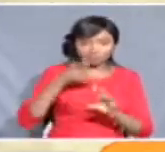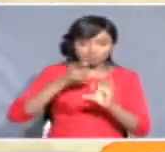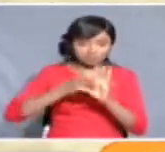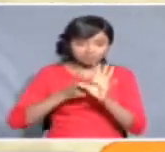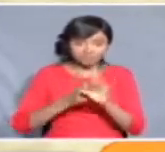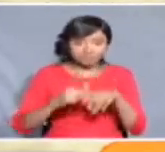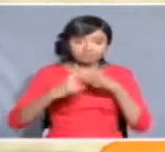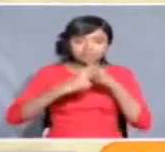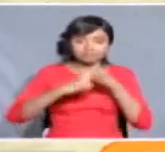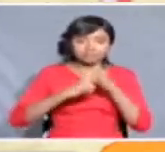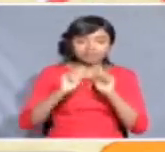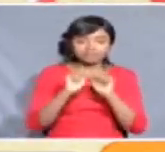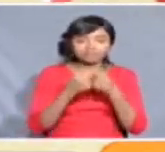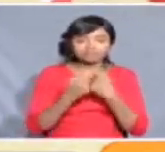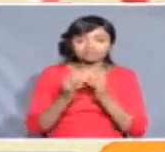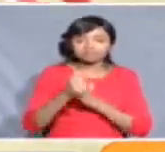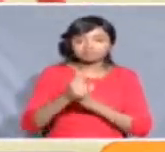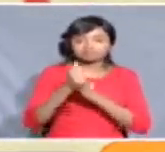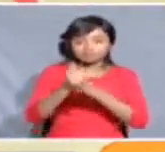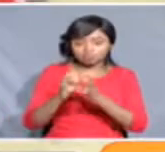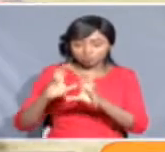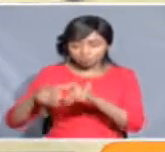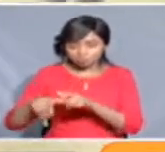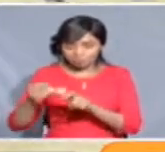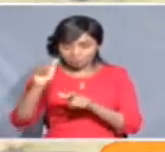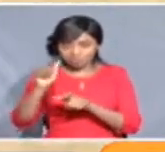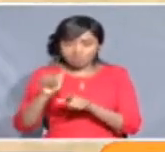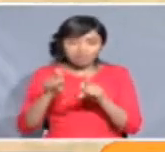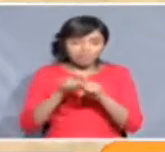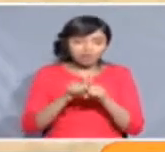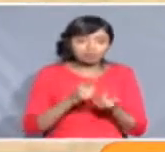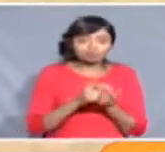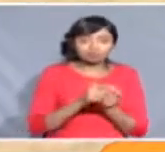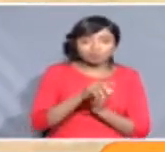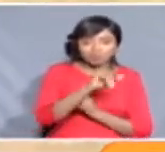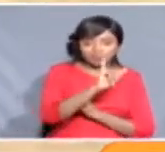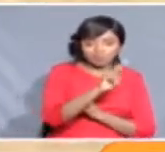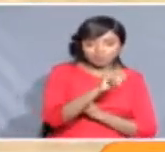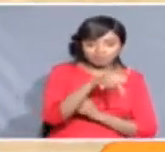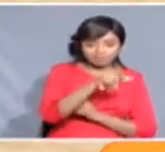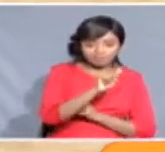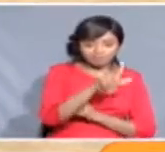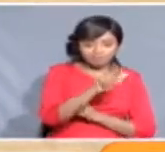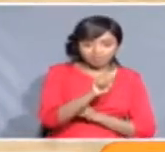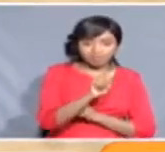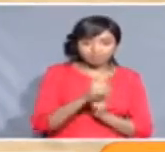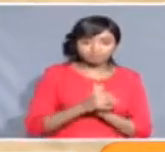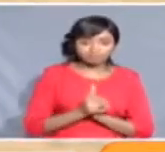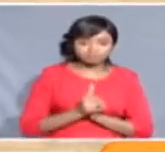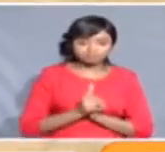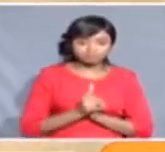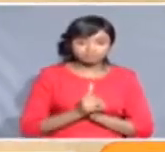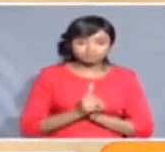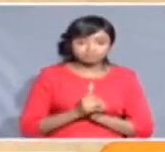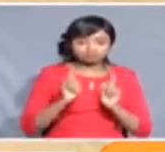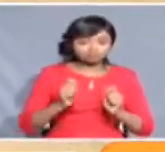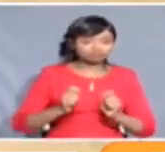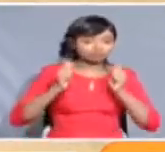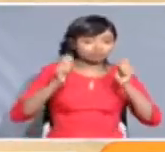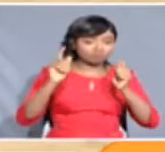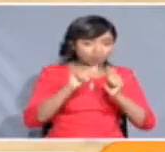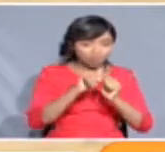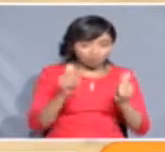winners KCB headline Pool A and are joined by Resolution Impala, Menengai Oilers, who lifted the Kakamega 7s Challenge Trophy, and